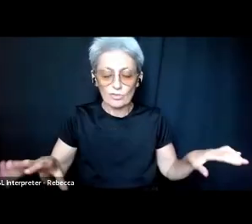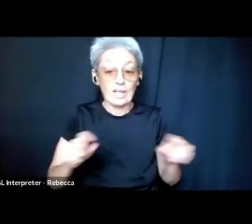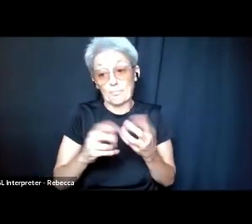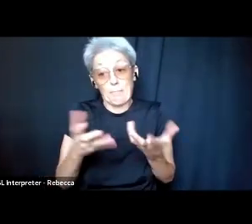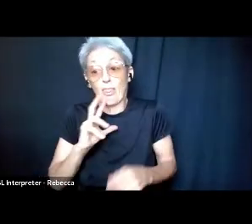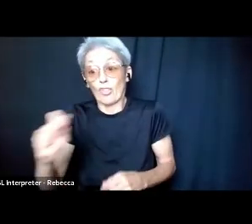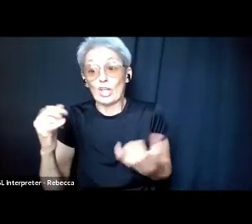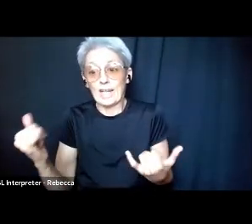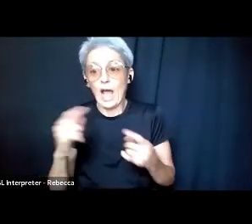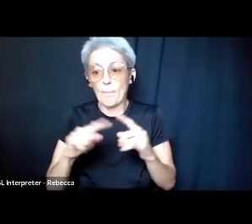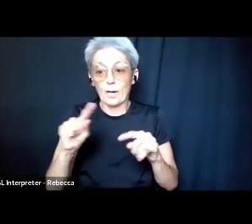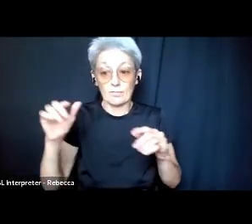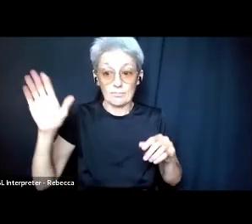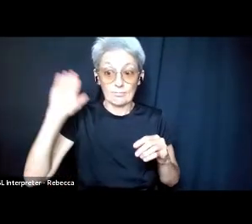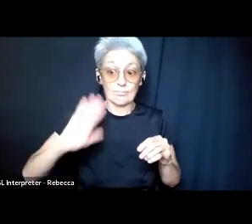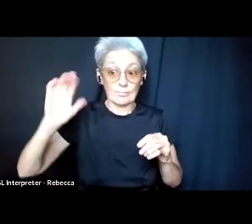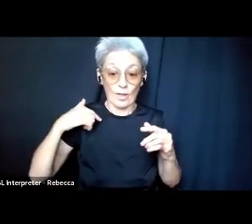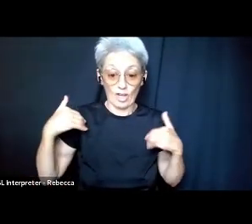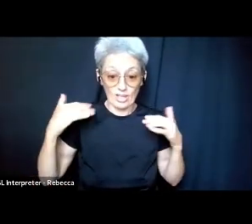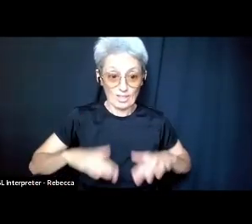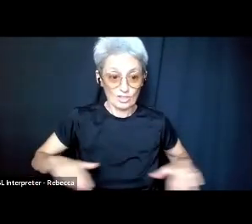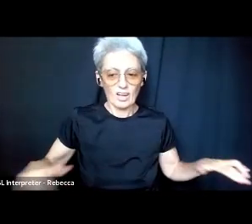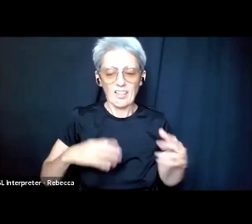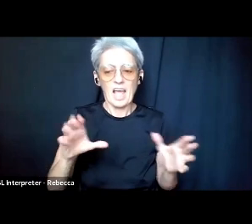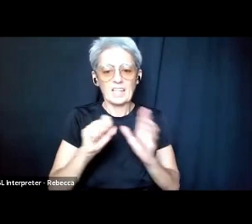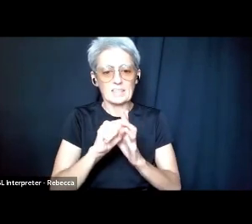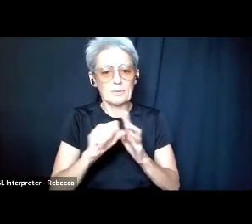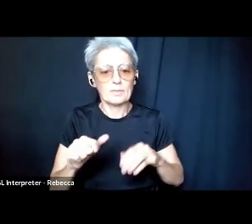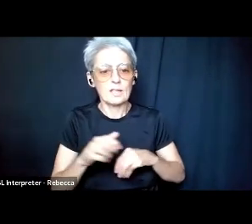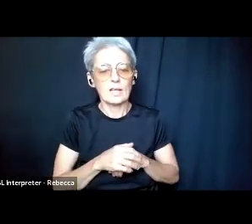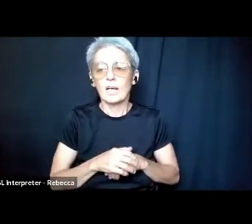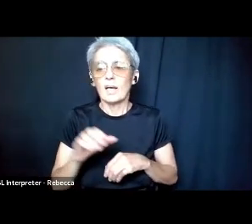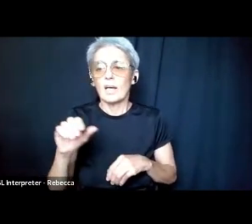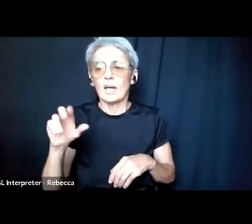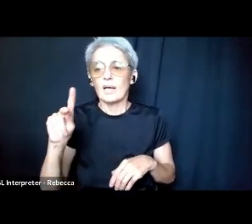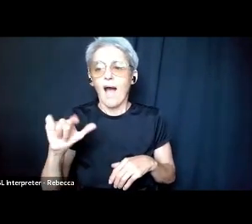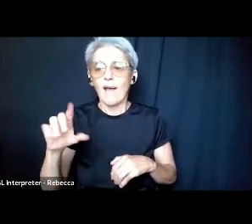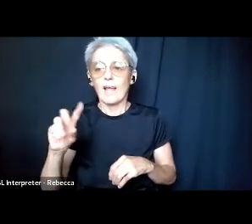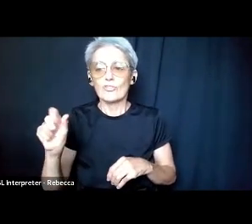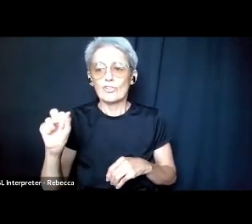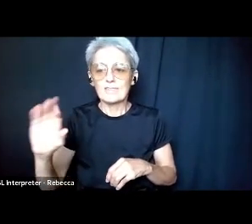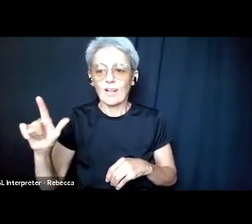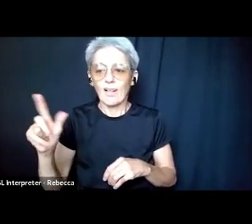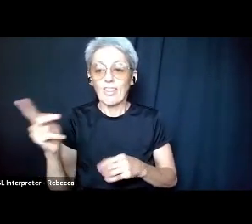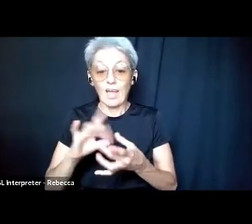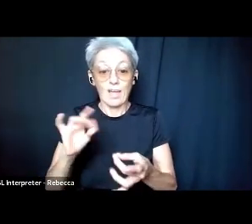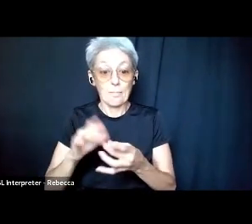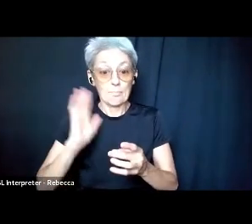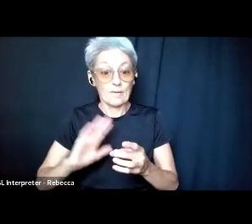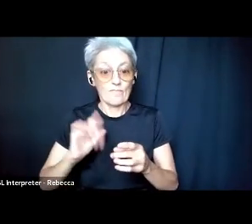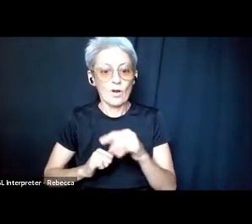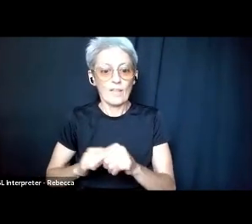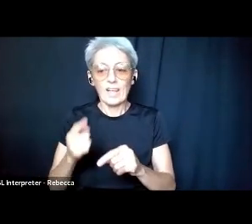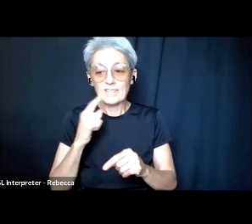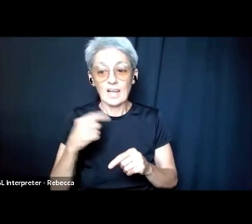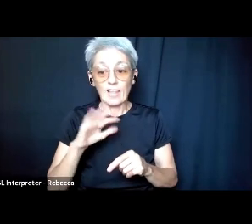child. Because as you heard Crystal and Kyler say earlier, it looks different when the child is